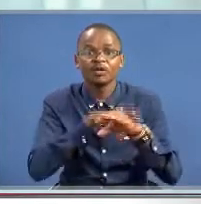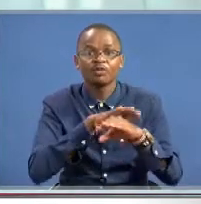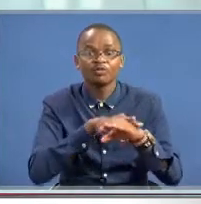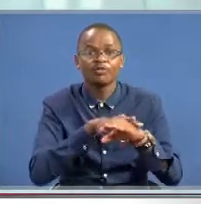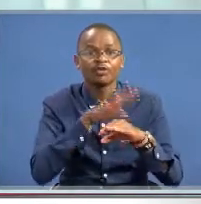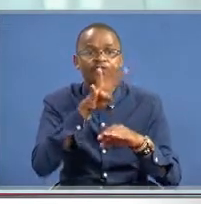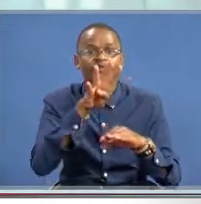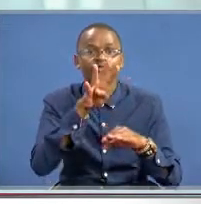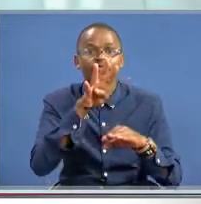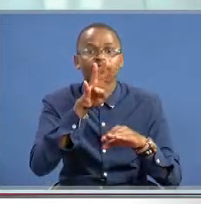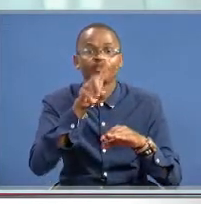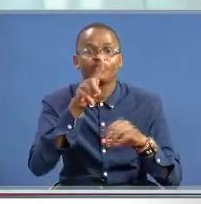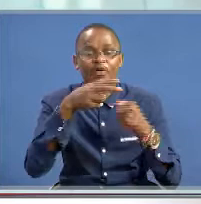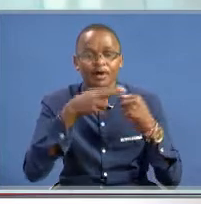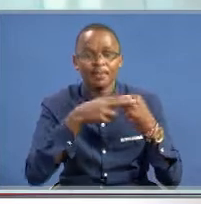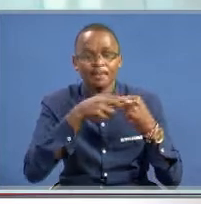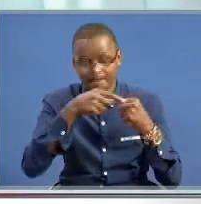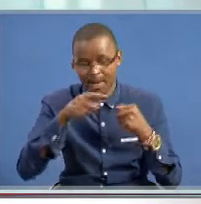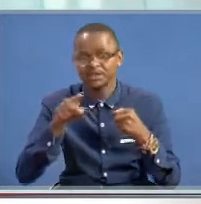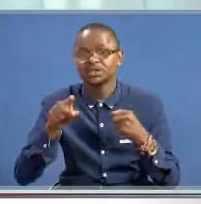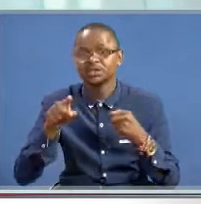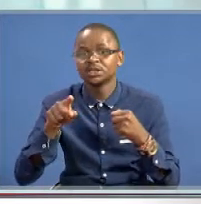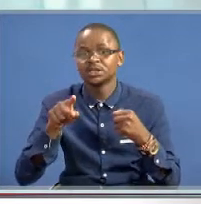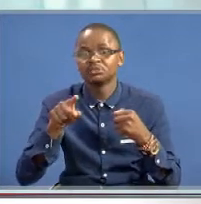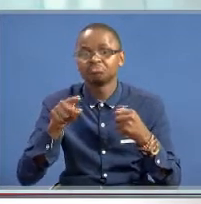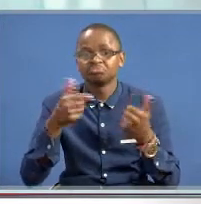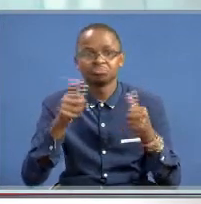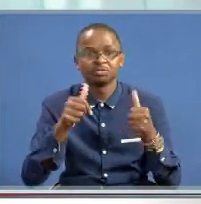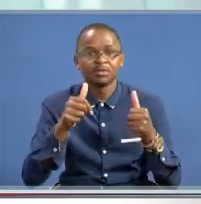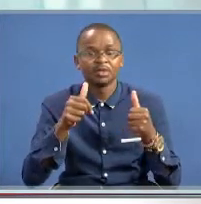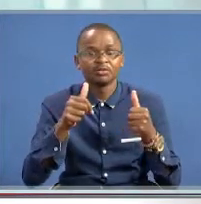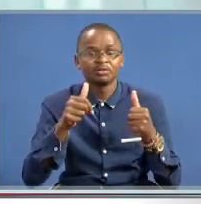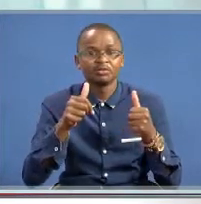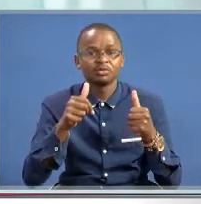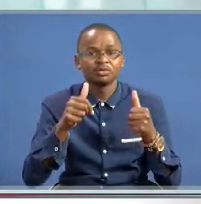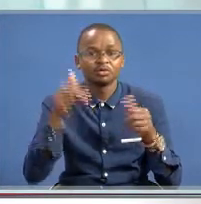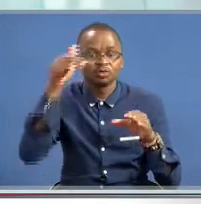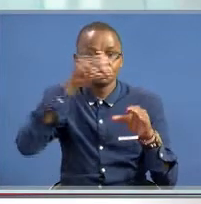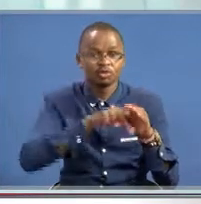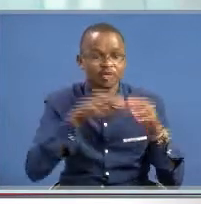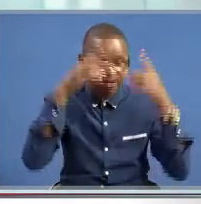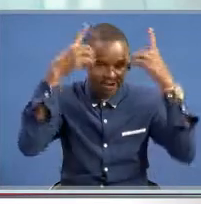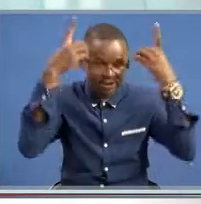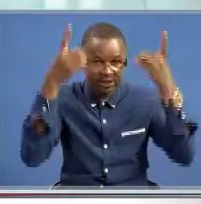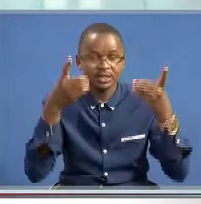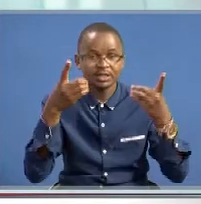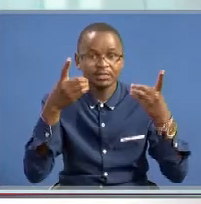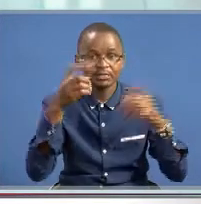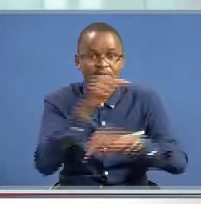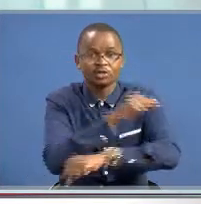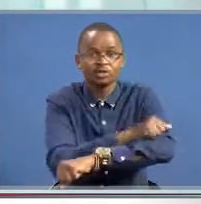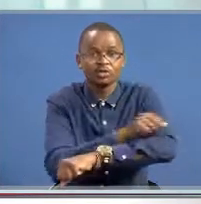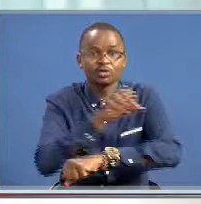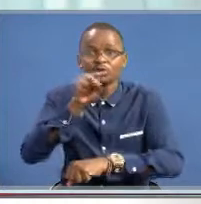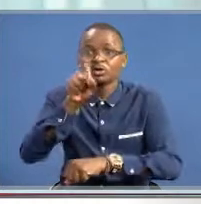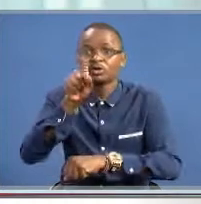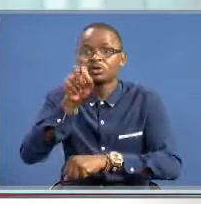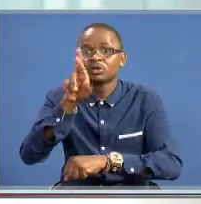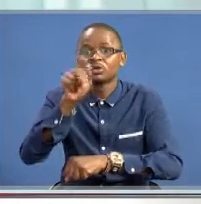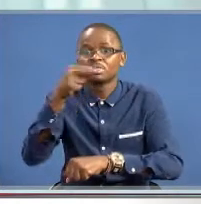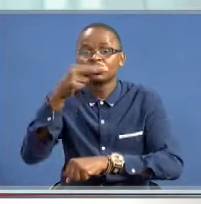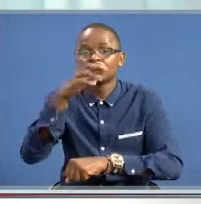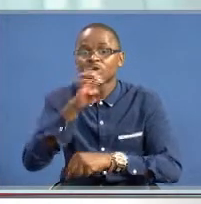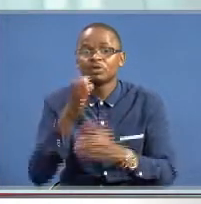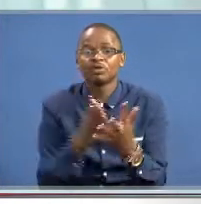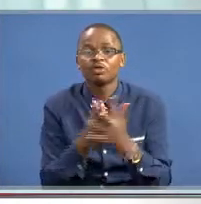impressive 417 marks is here to join his dream school, Starehe Boys Center, despite being selected